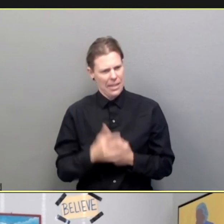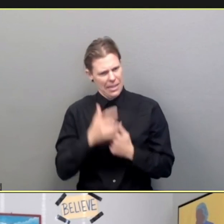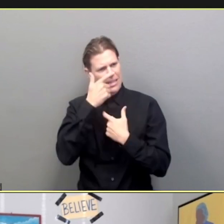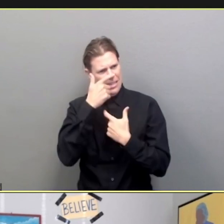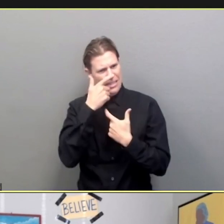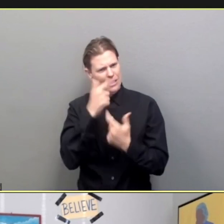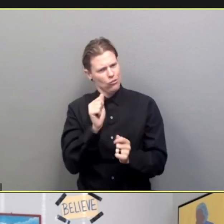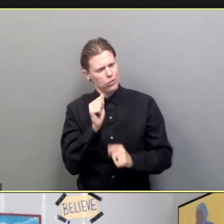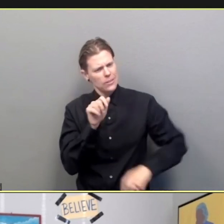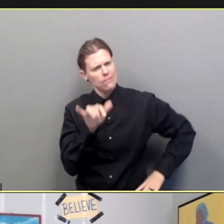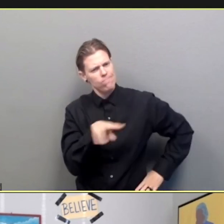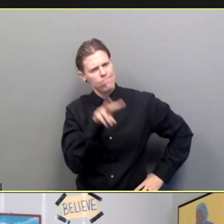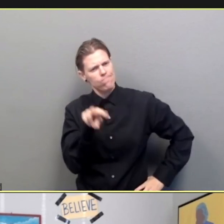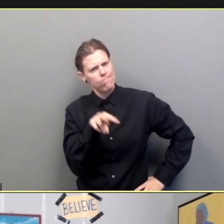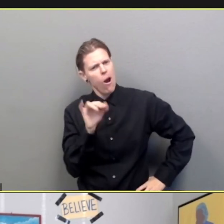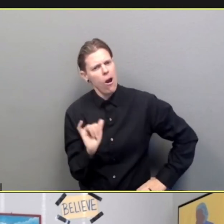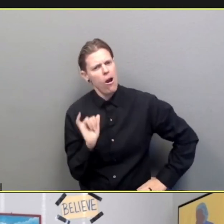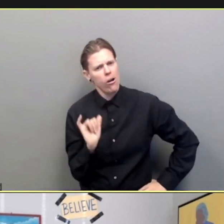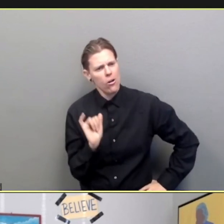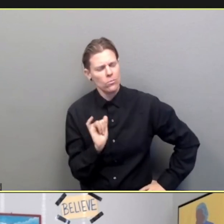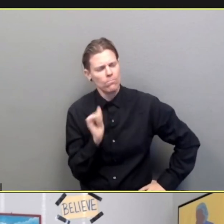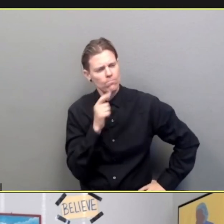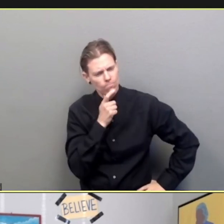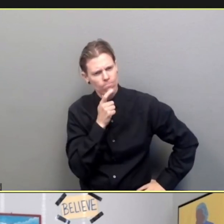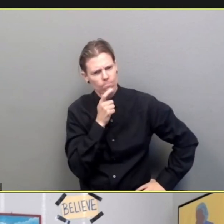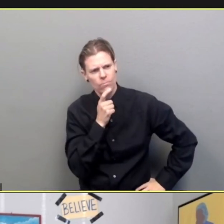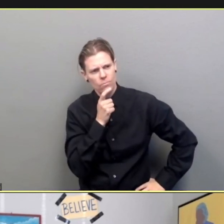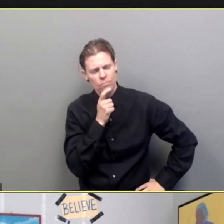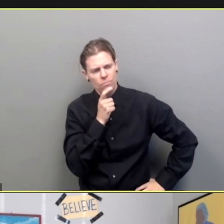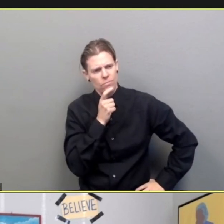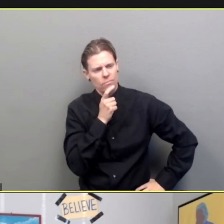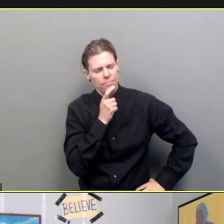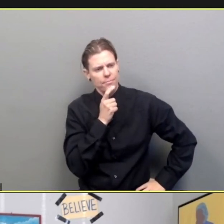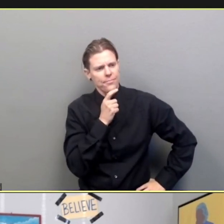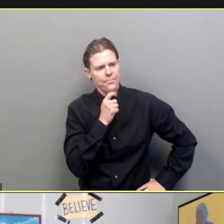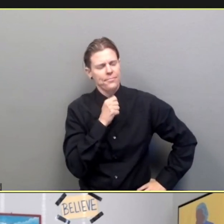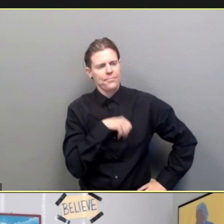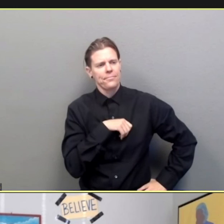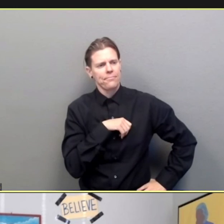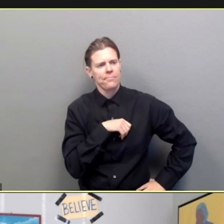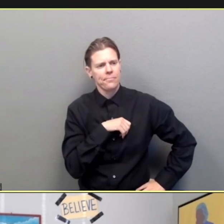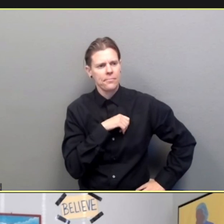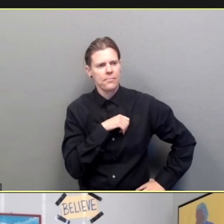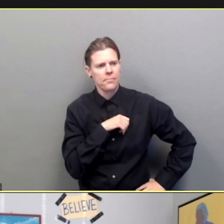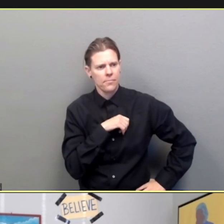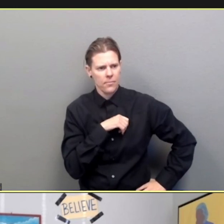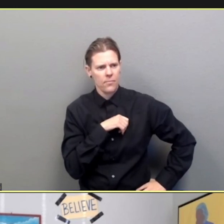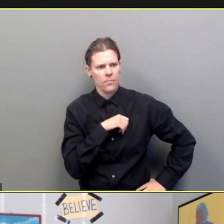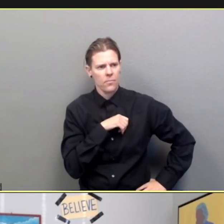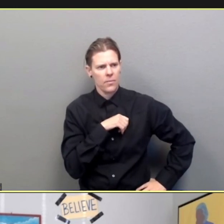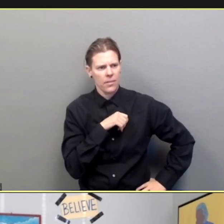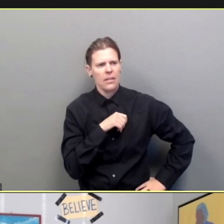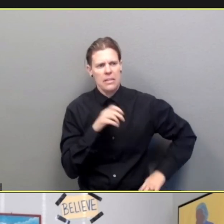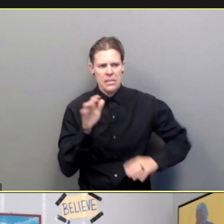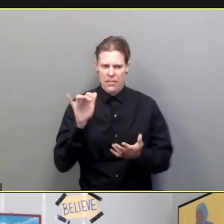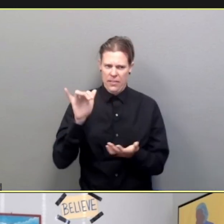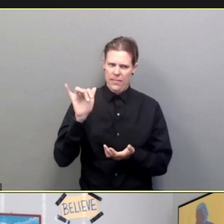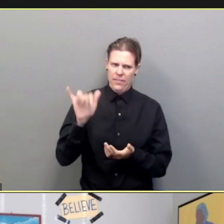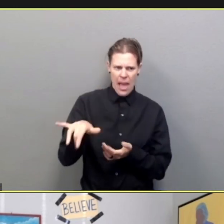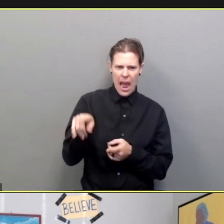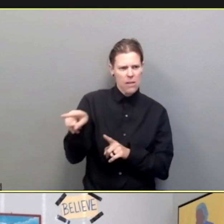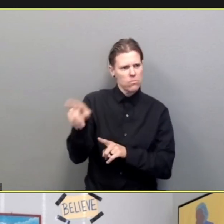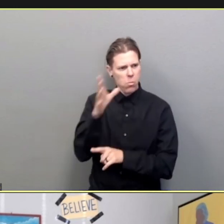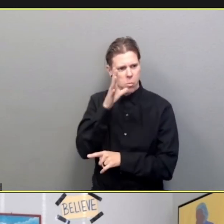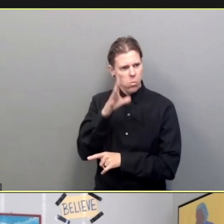that someone would have had a different point of view about getting surgery if they known someone